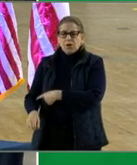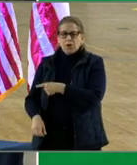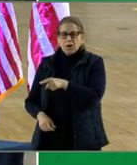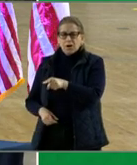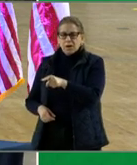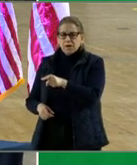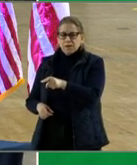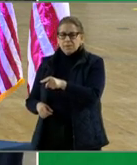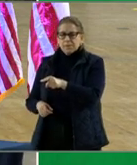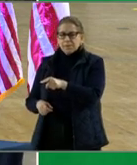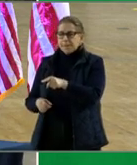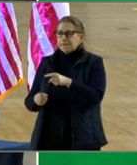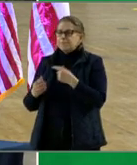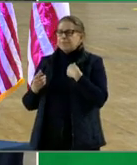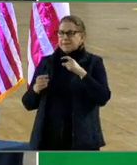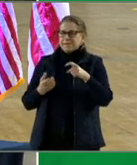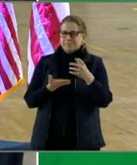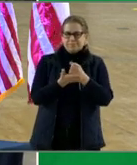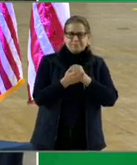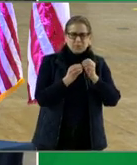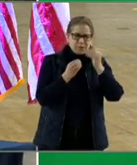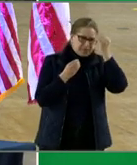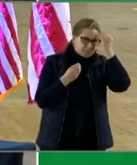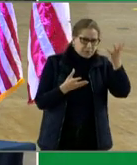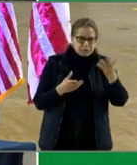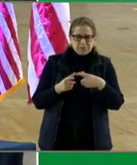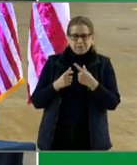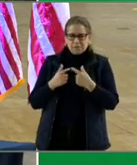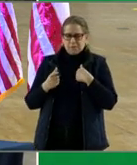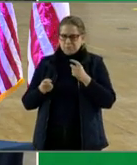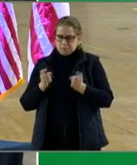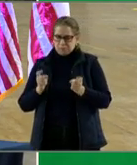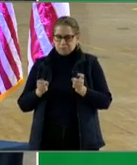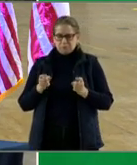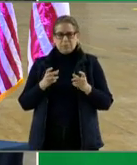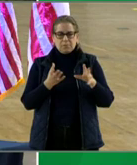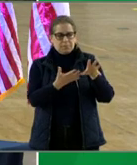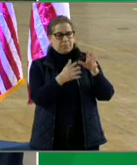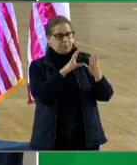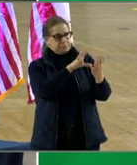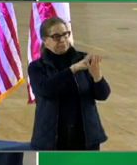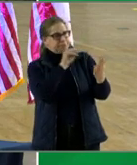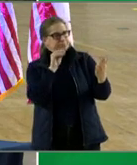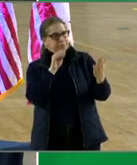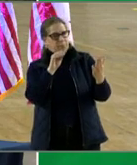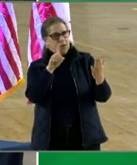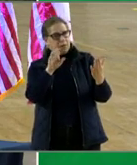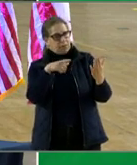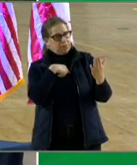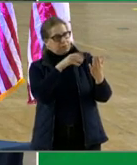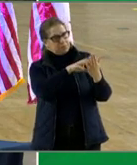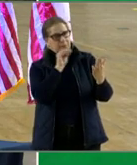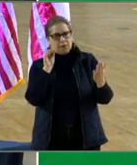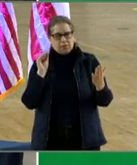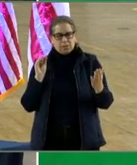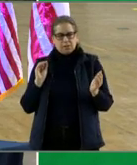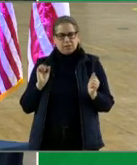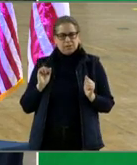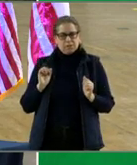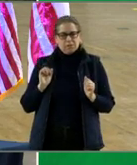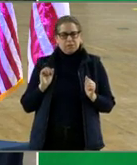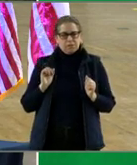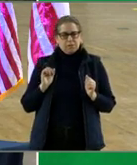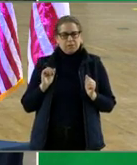in the district, we can make revisions to the model. And I think what you see through that is a thoughtful process as we go through